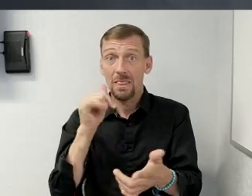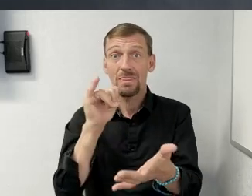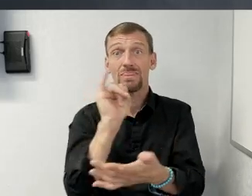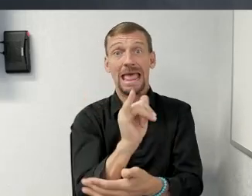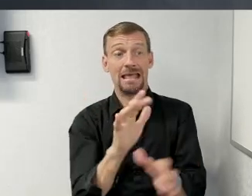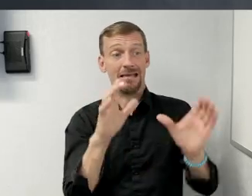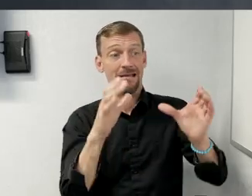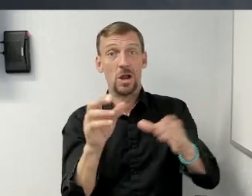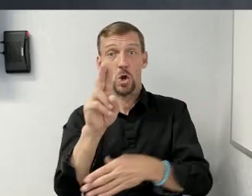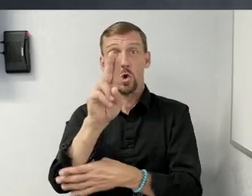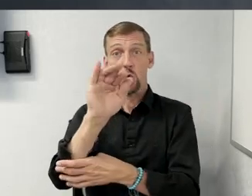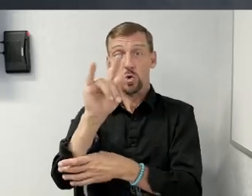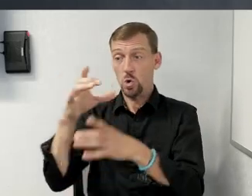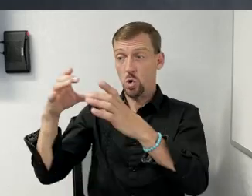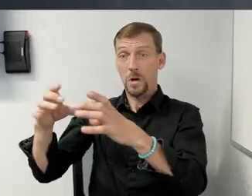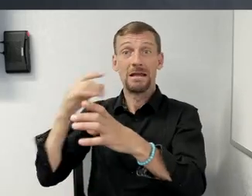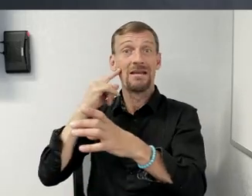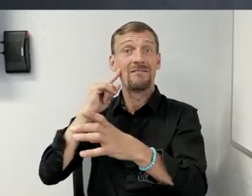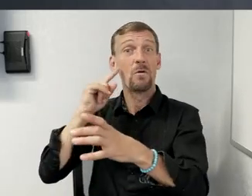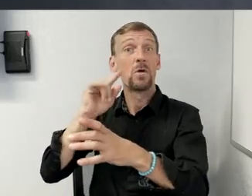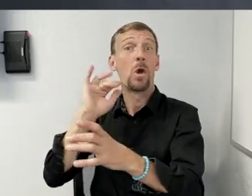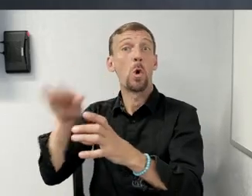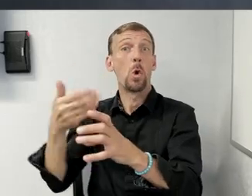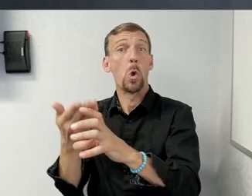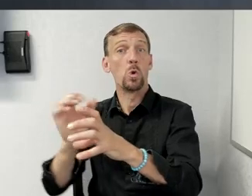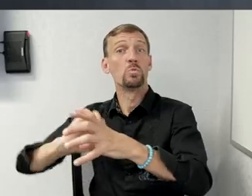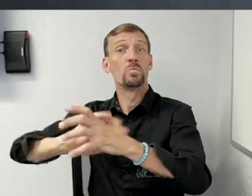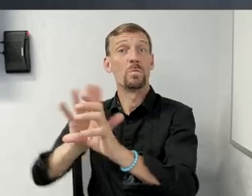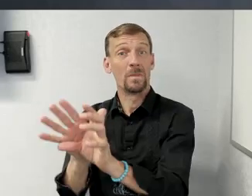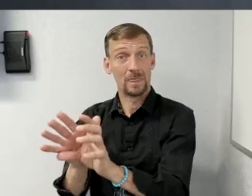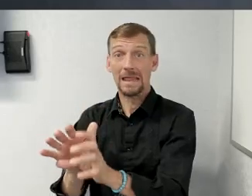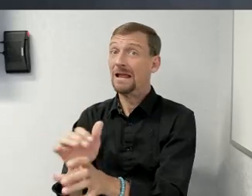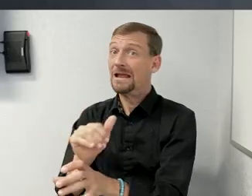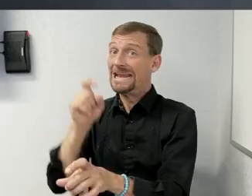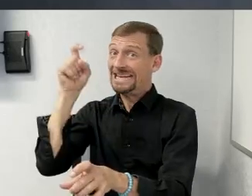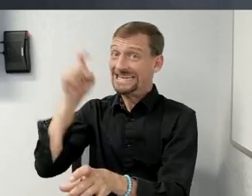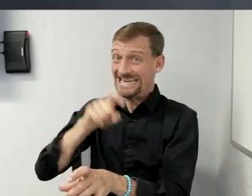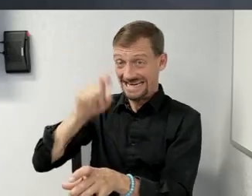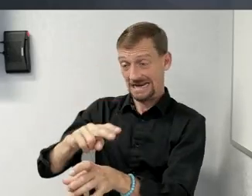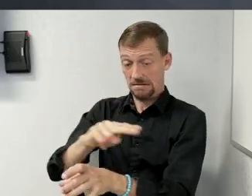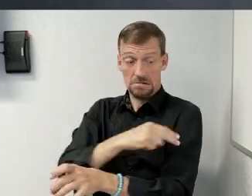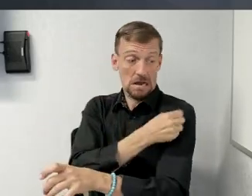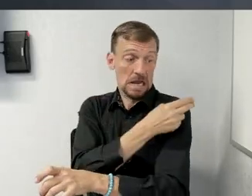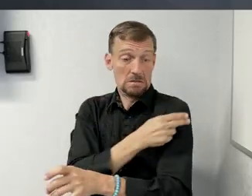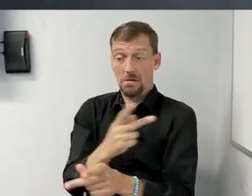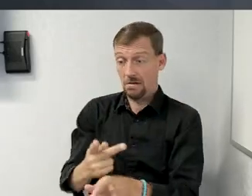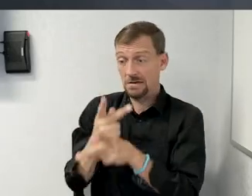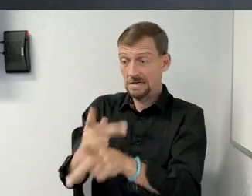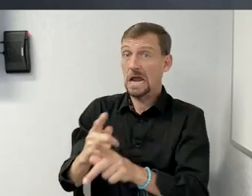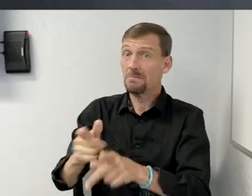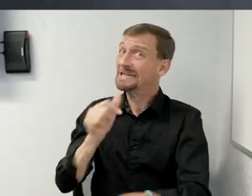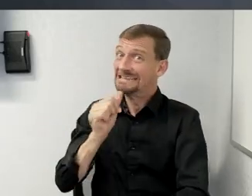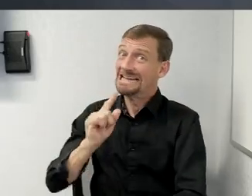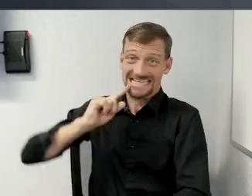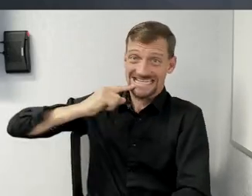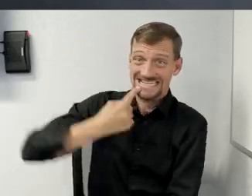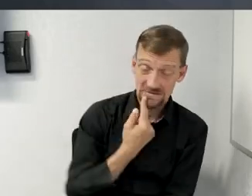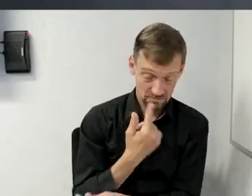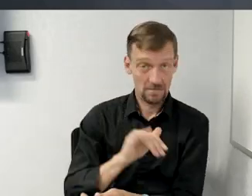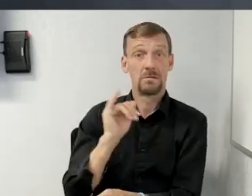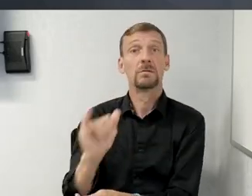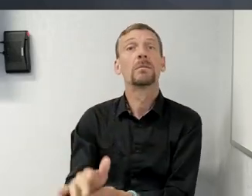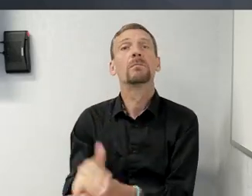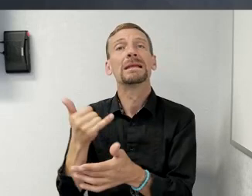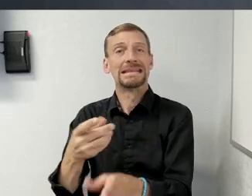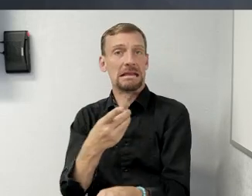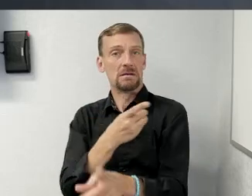unit. Patients that they still need hospital care, but not quite critical care, that's where we house them. Okay. How